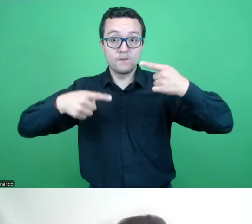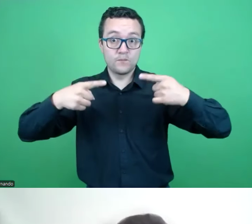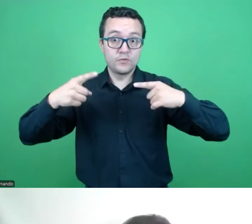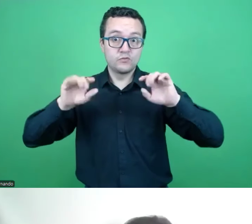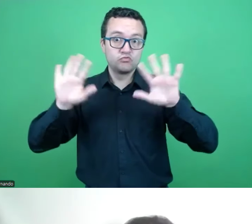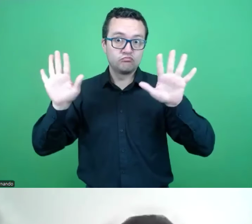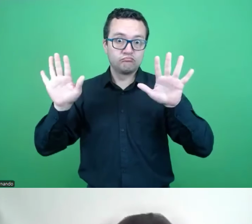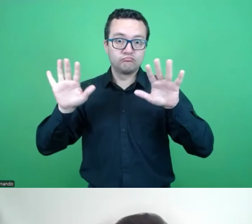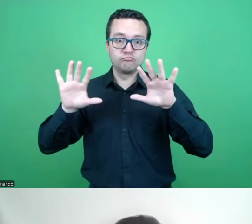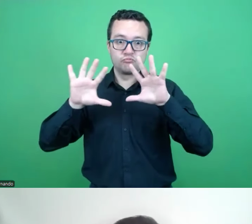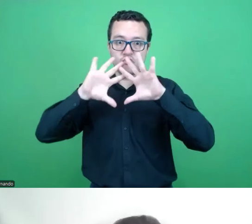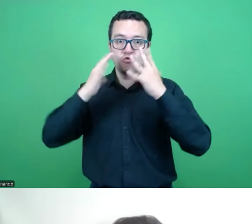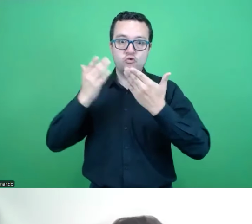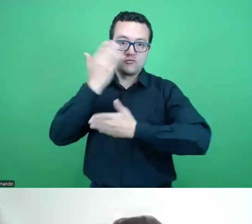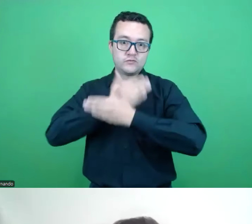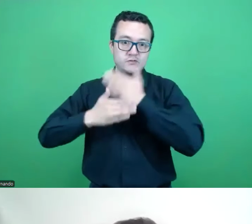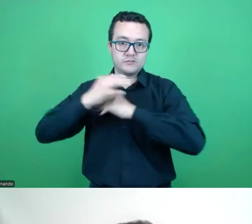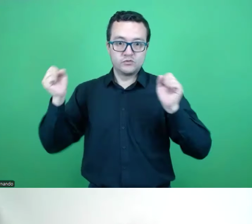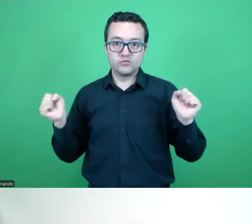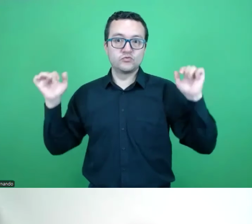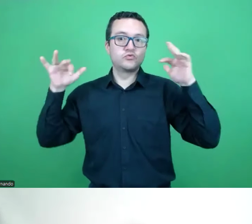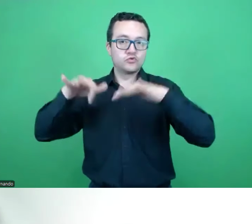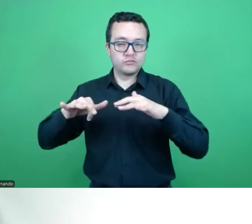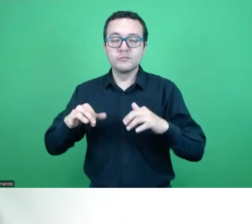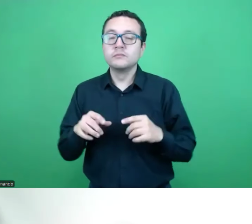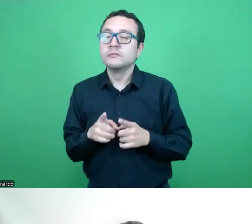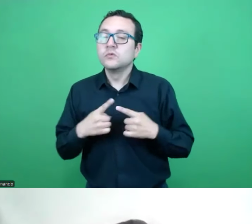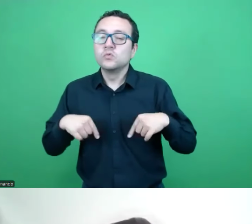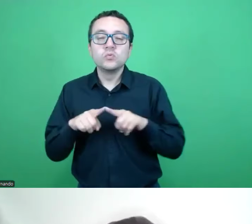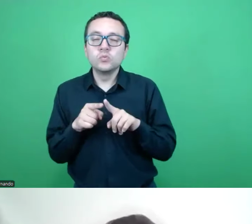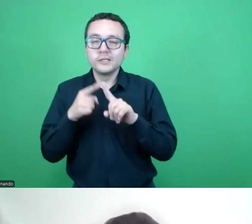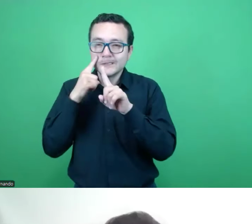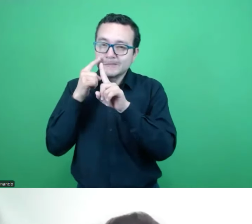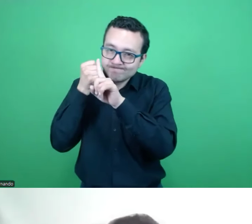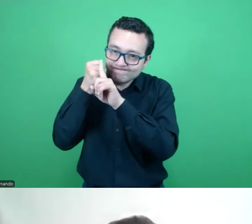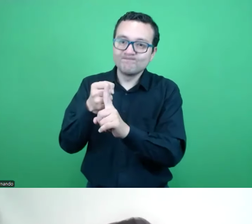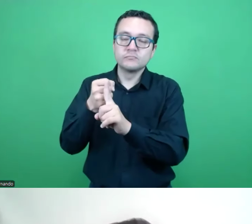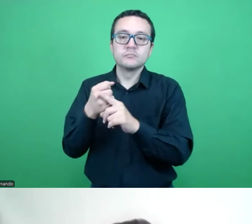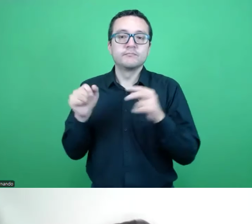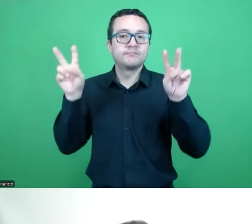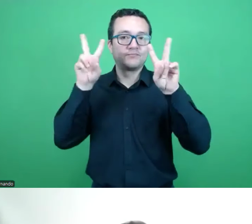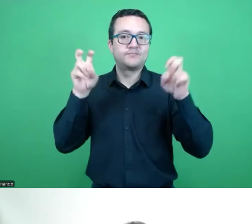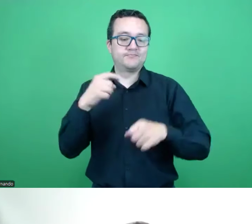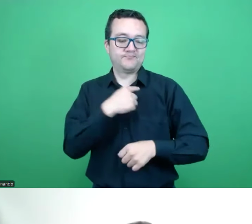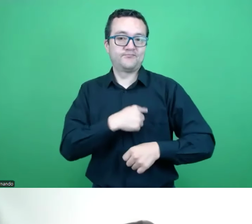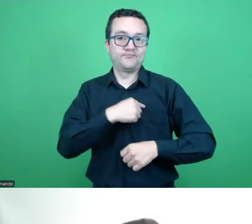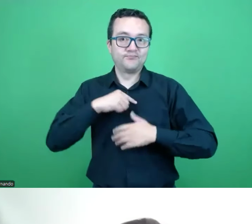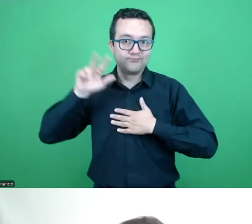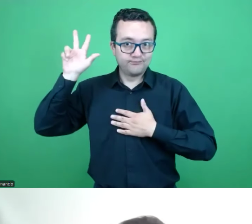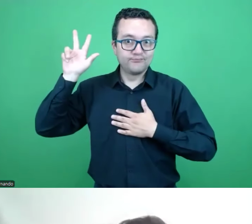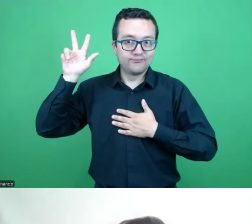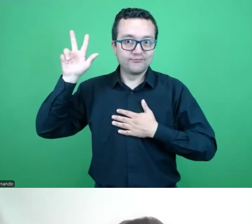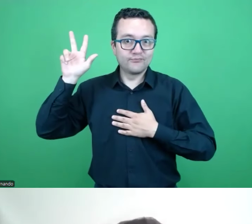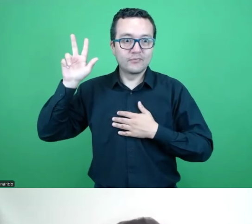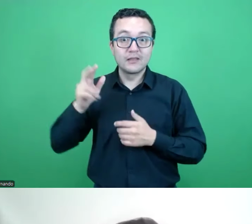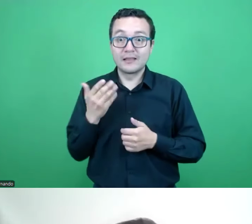gathering commitments. Commitments are pledges that outline concrete actions, may that be